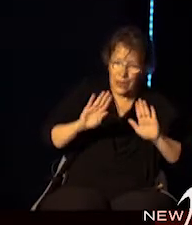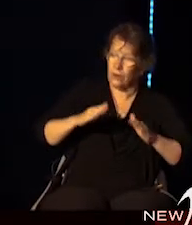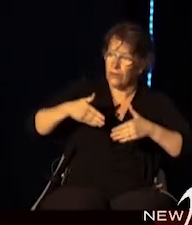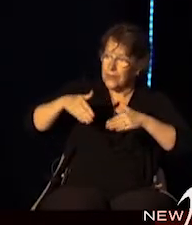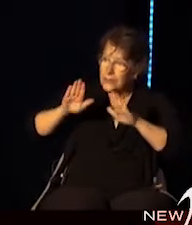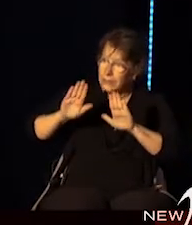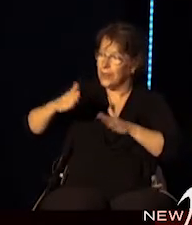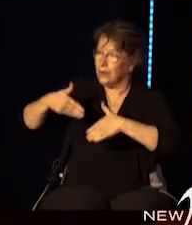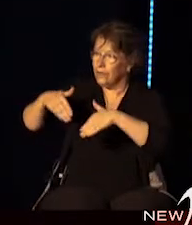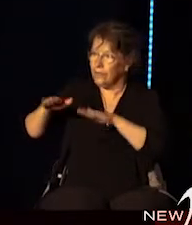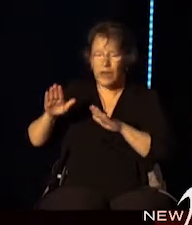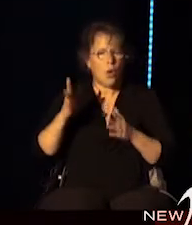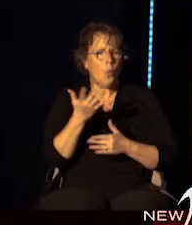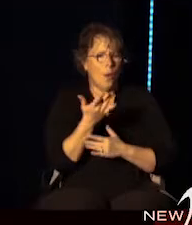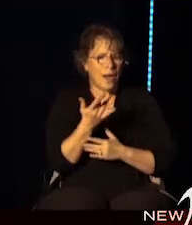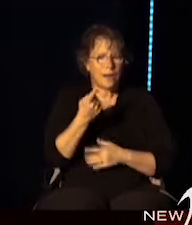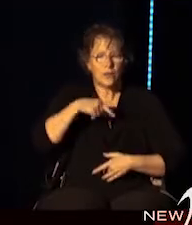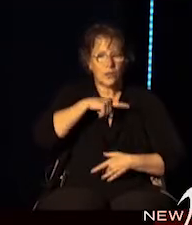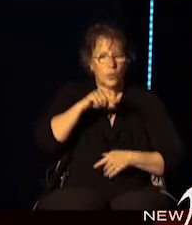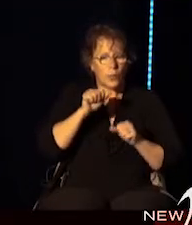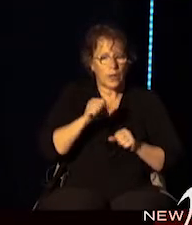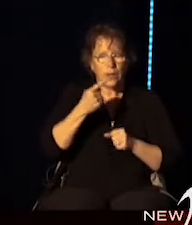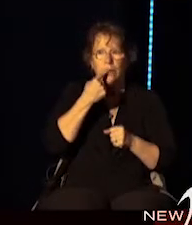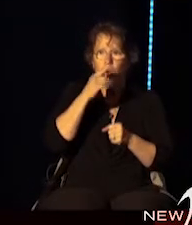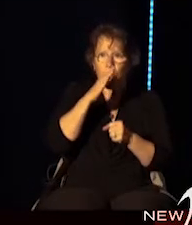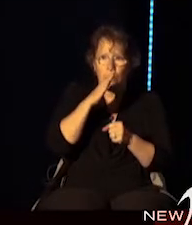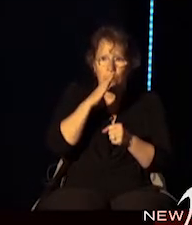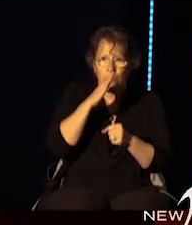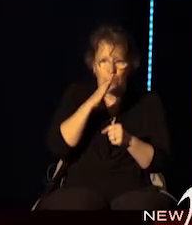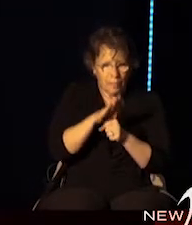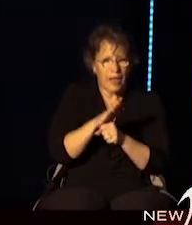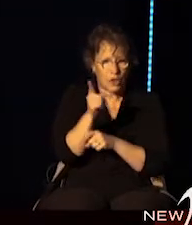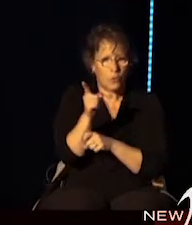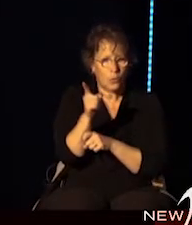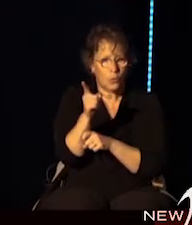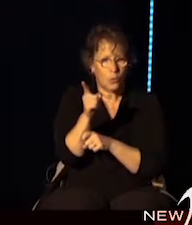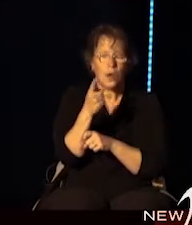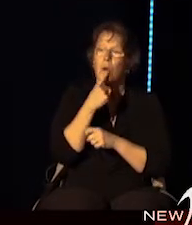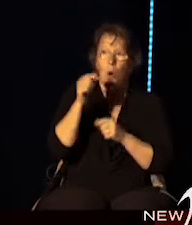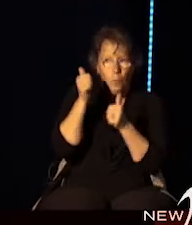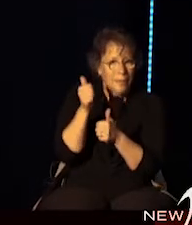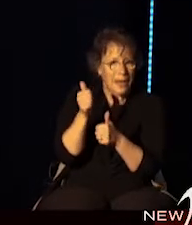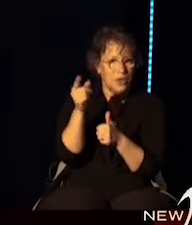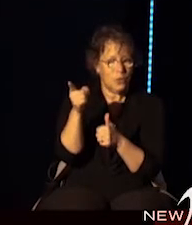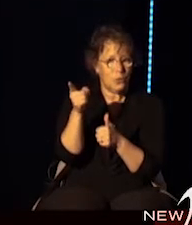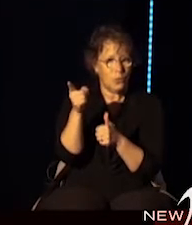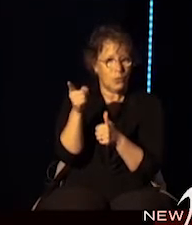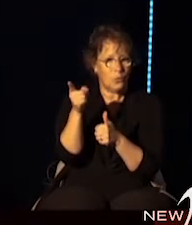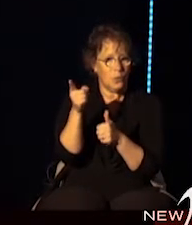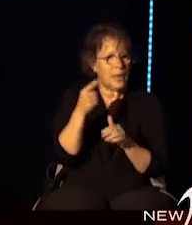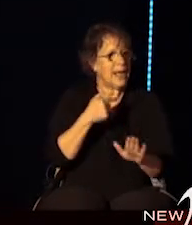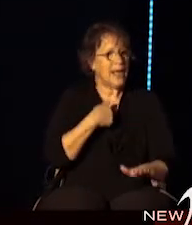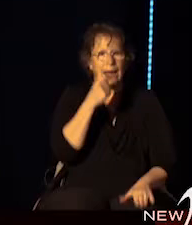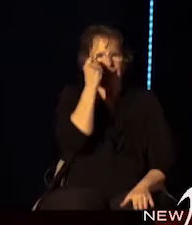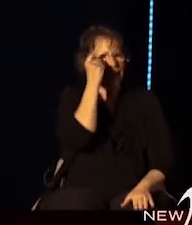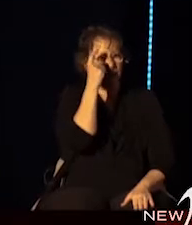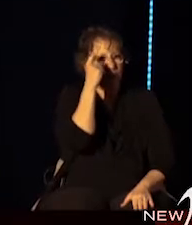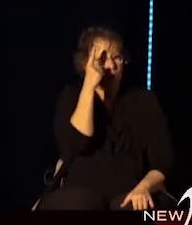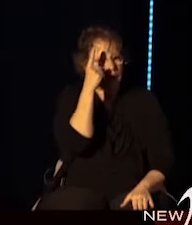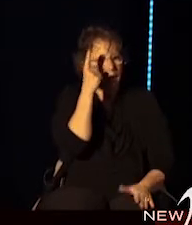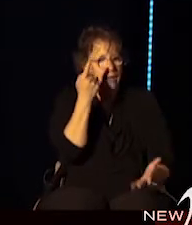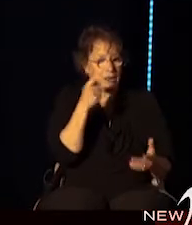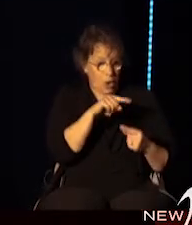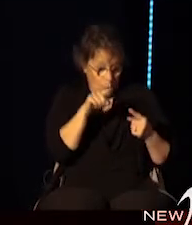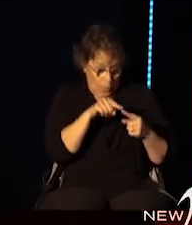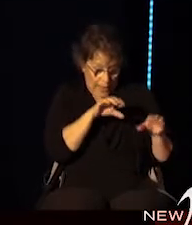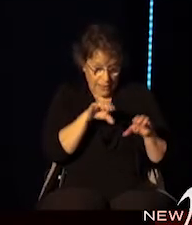that we can obey you and do what you said. And I didn't understand why, when I did what God told me to